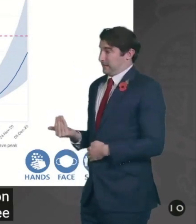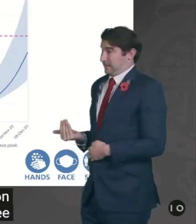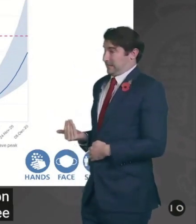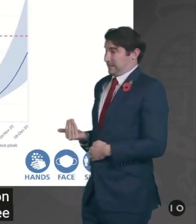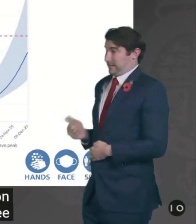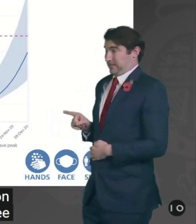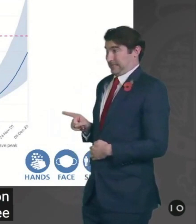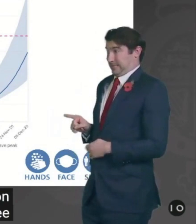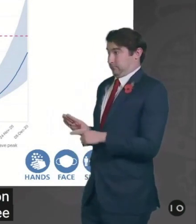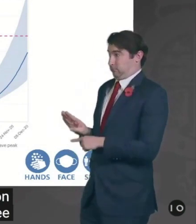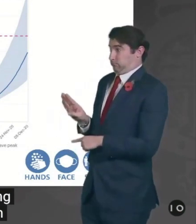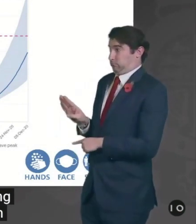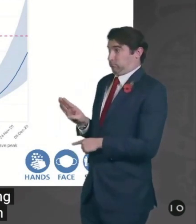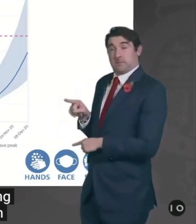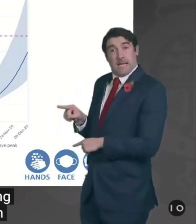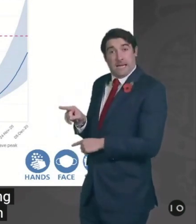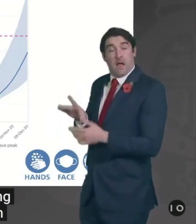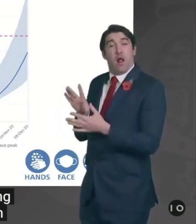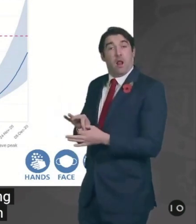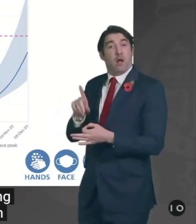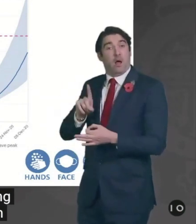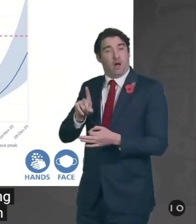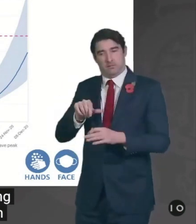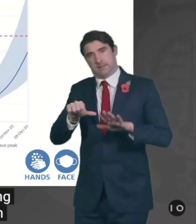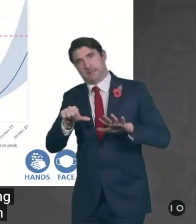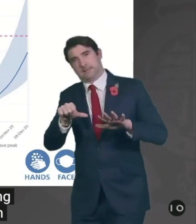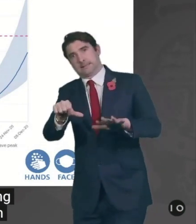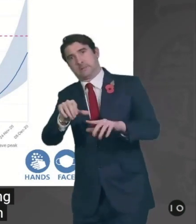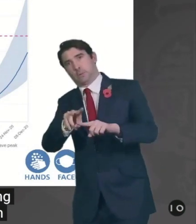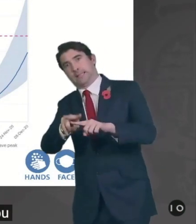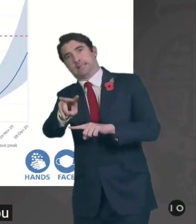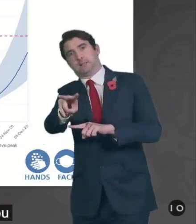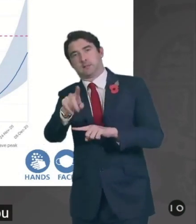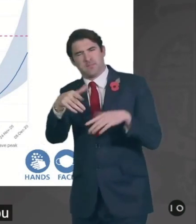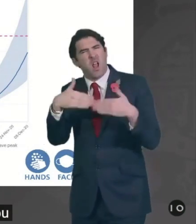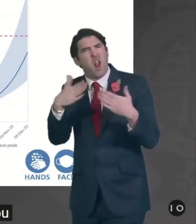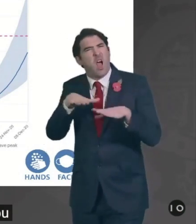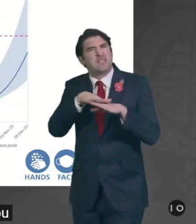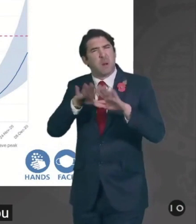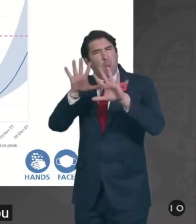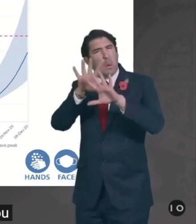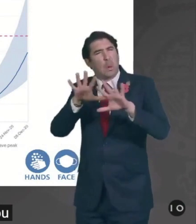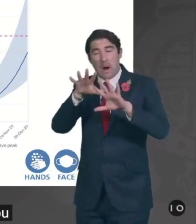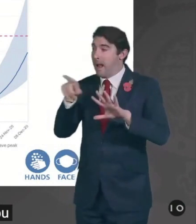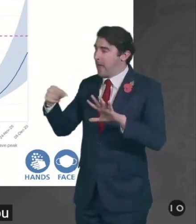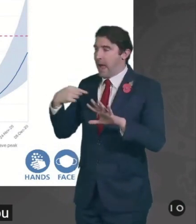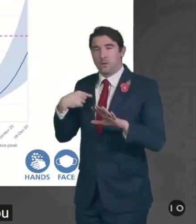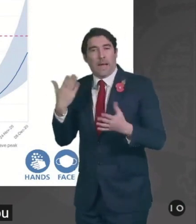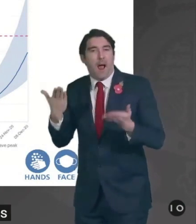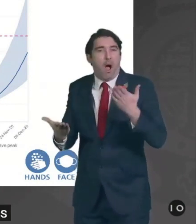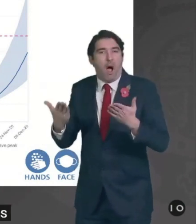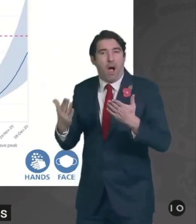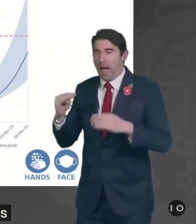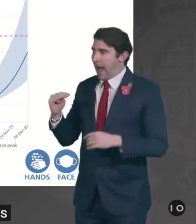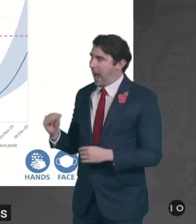going forward in the blue. And again, the light blue indicates the uncertainty range. But what you can see is the model